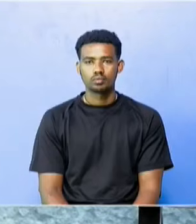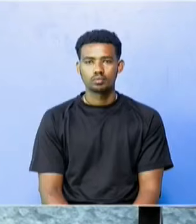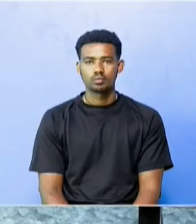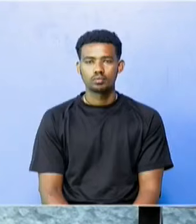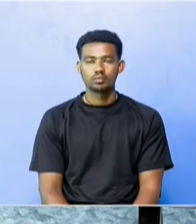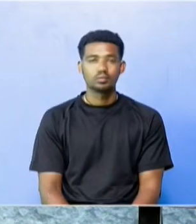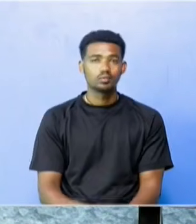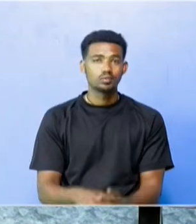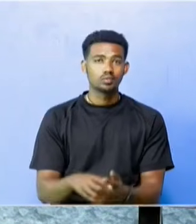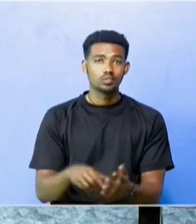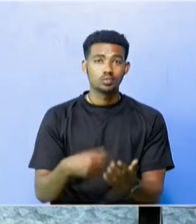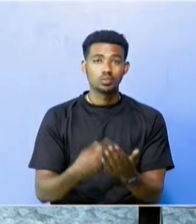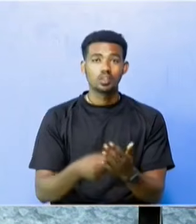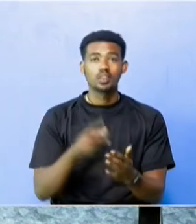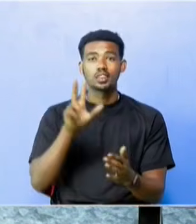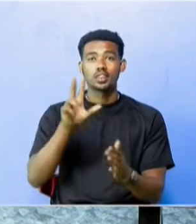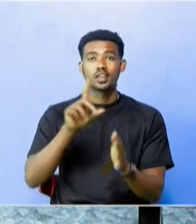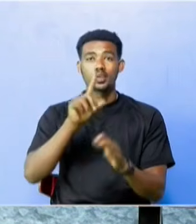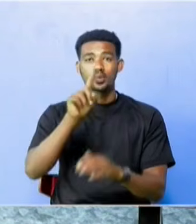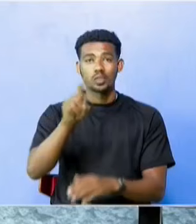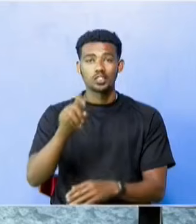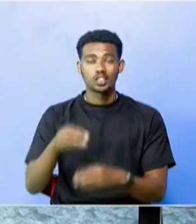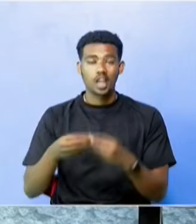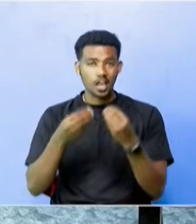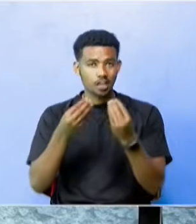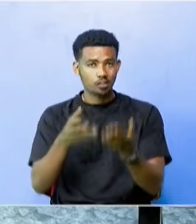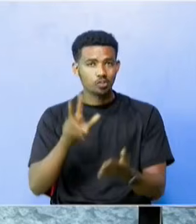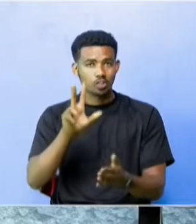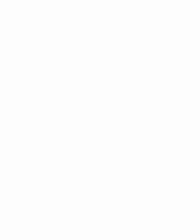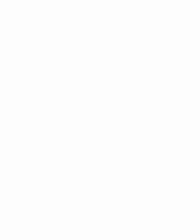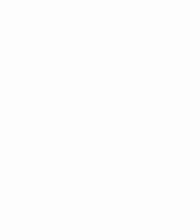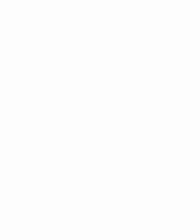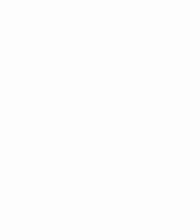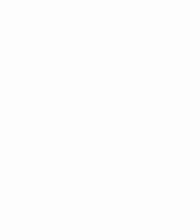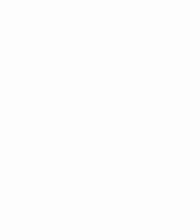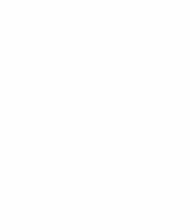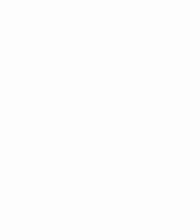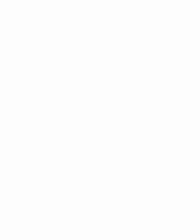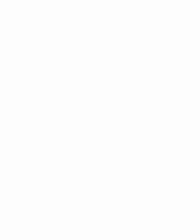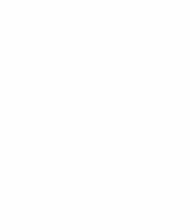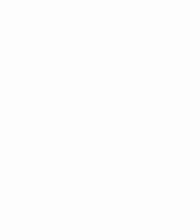For these 3 questions, I give you 3 minutes.